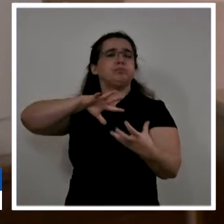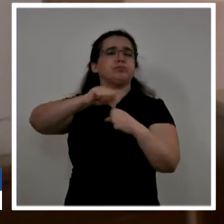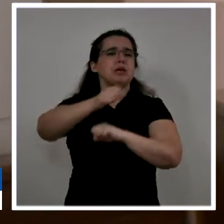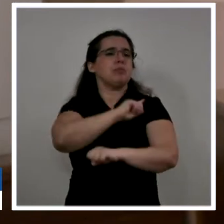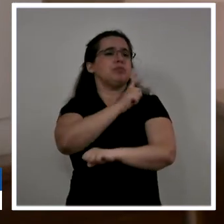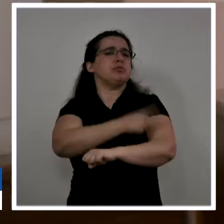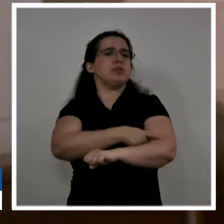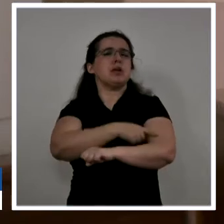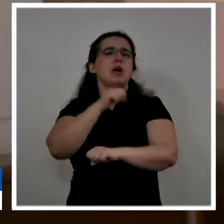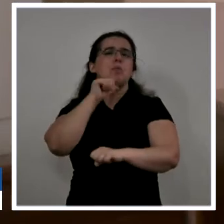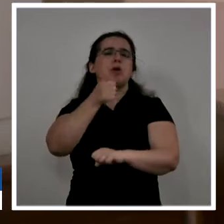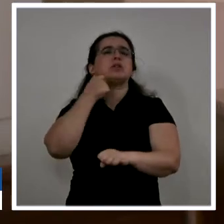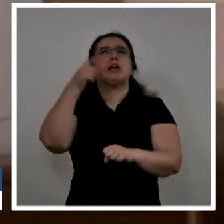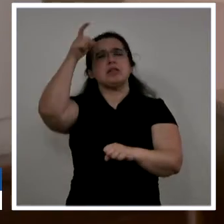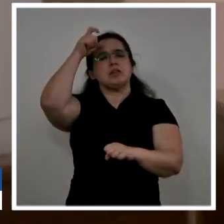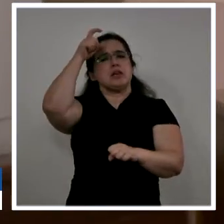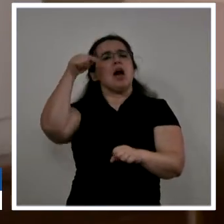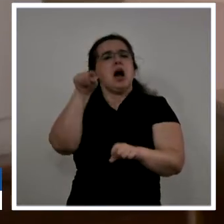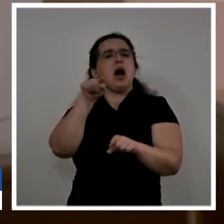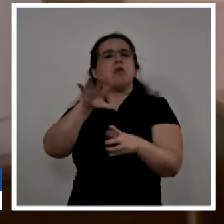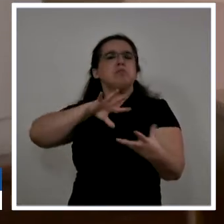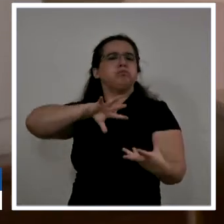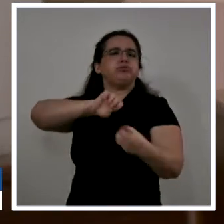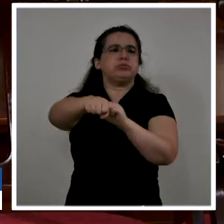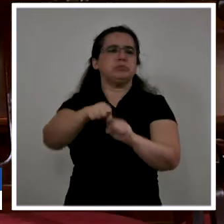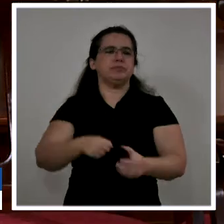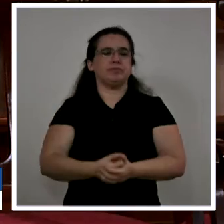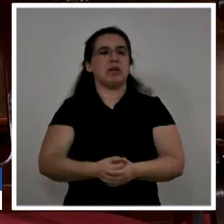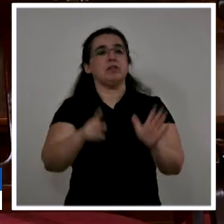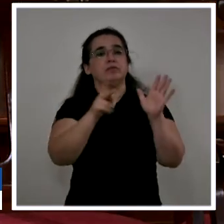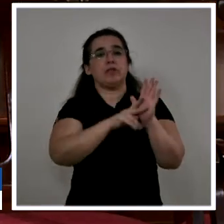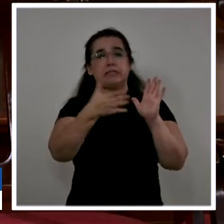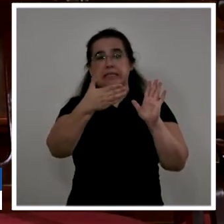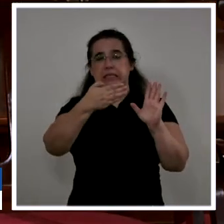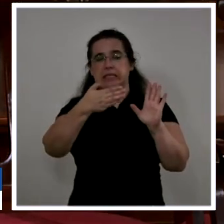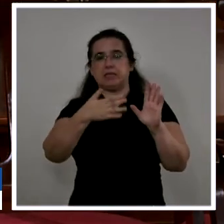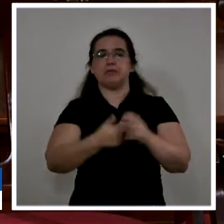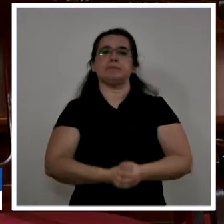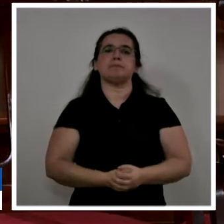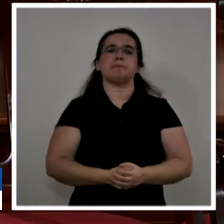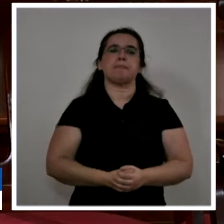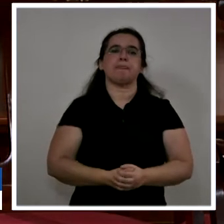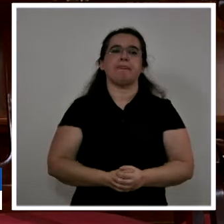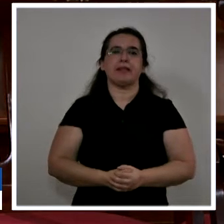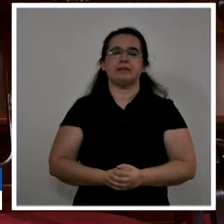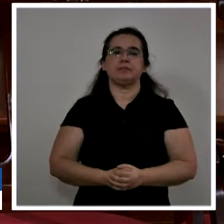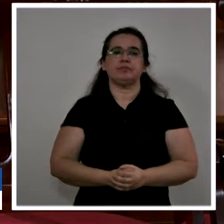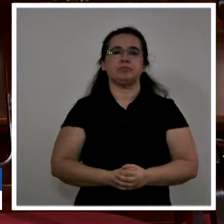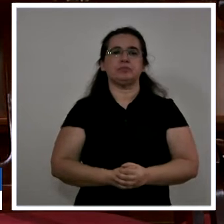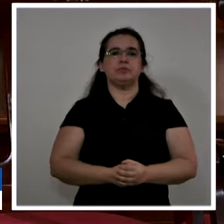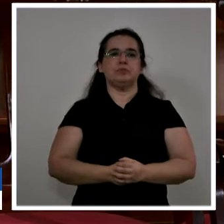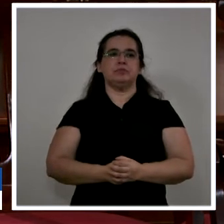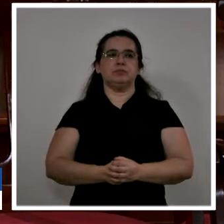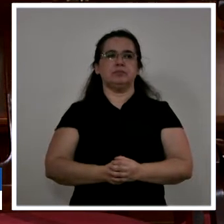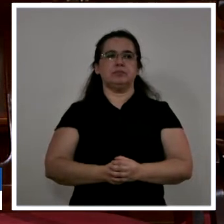é, o diabo. Then verse 17. E finalmente o verso 17. Therefore in all things he had to be